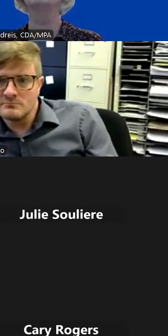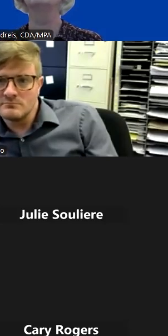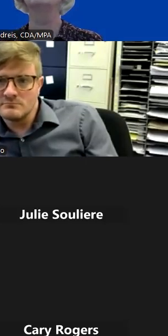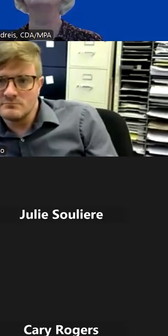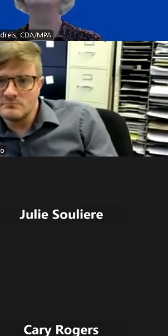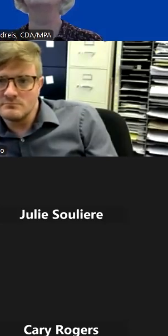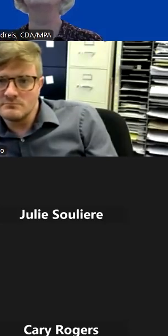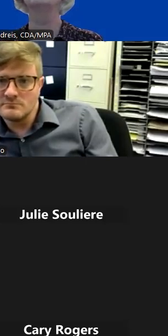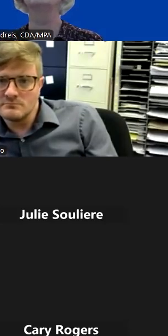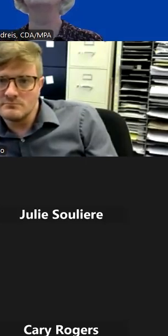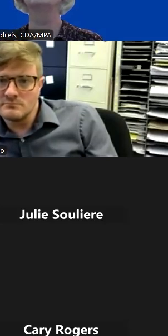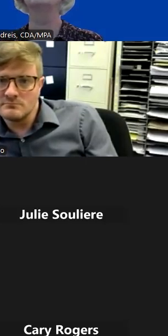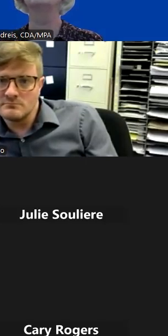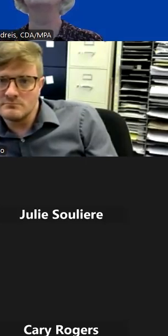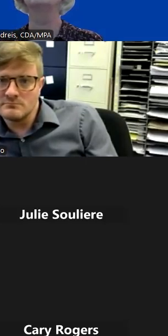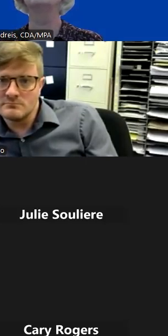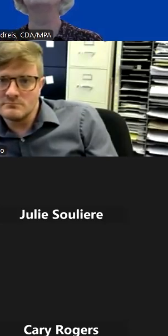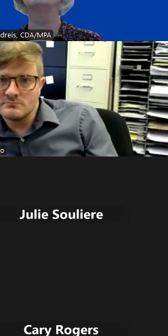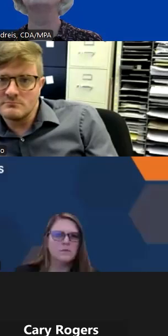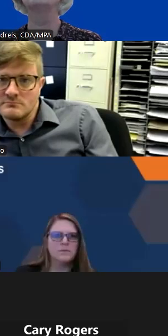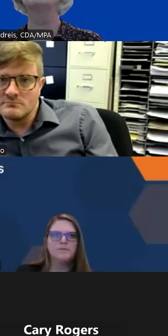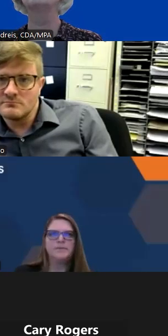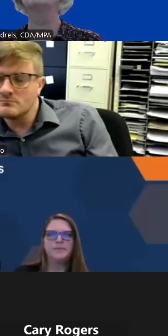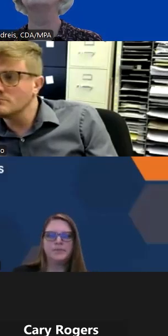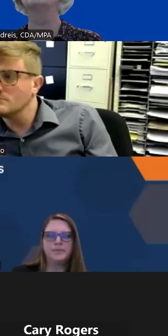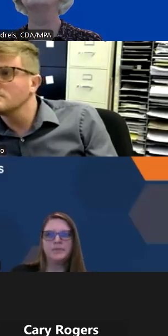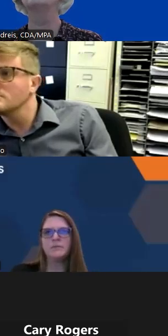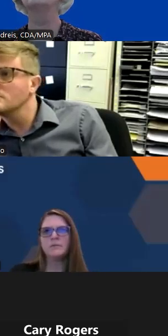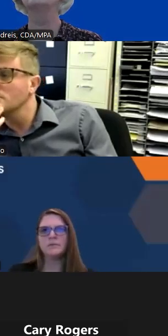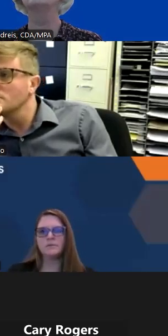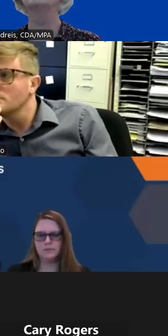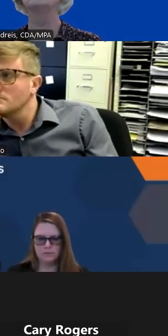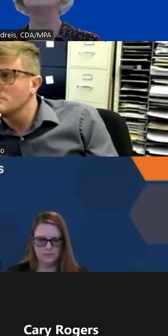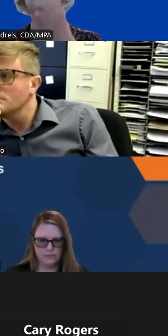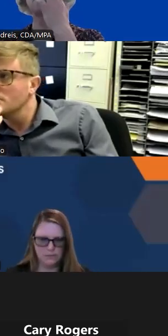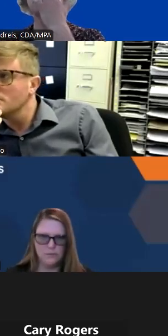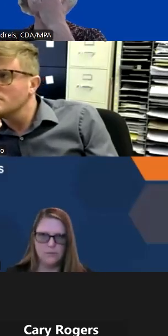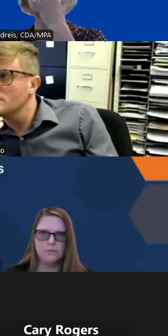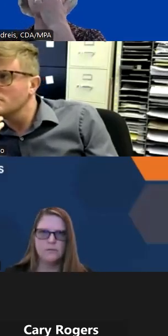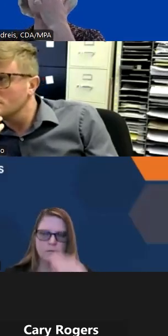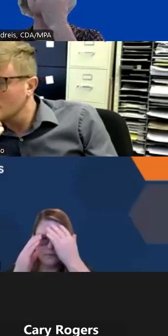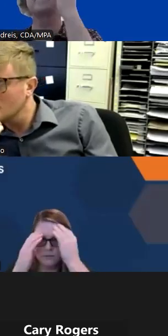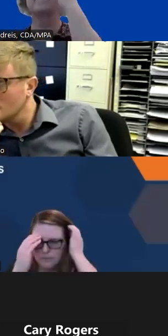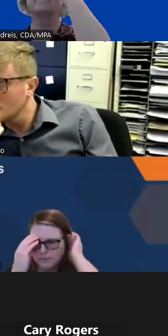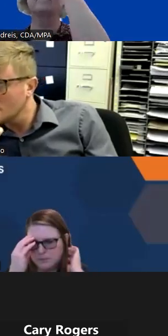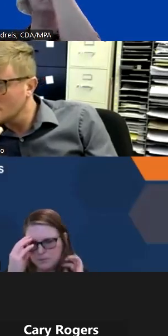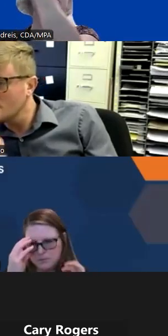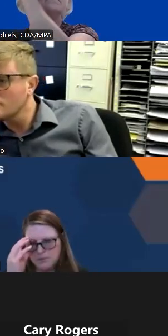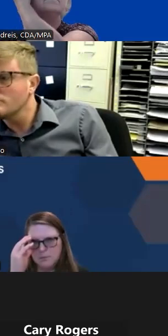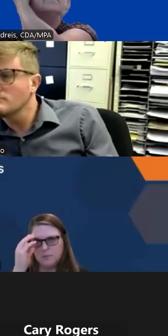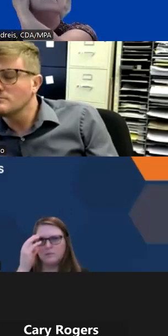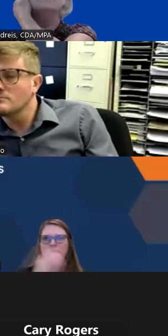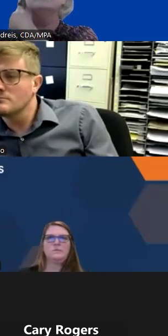it highlights that, and I do hope that that experience is less frequent now than it was perhaps back in, I think you said,